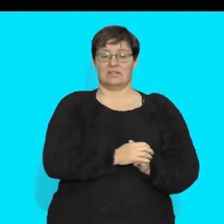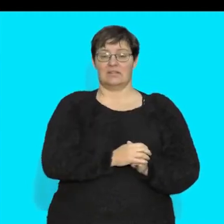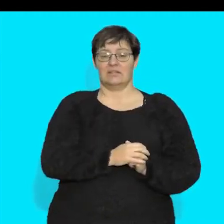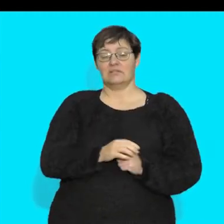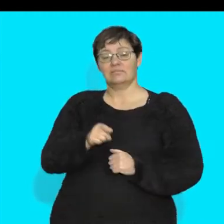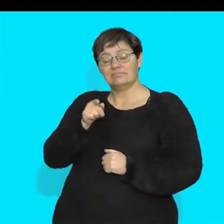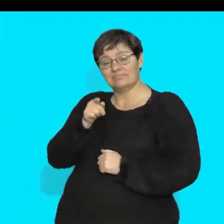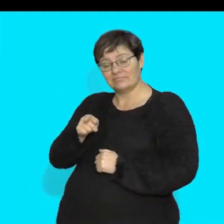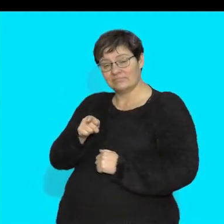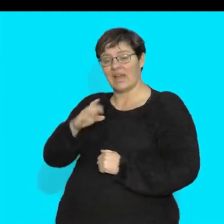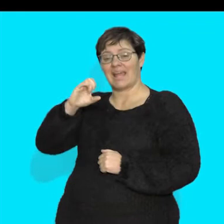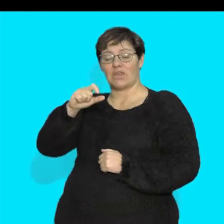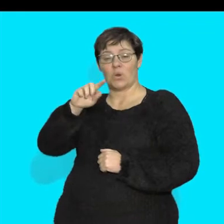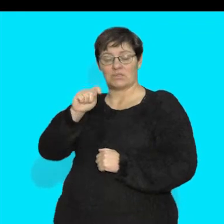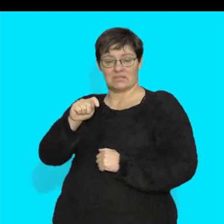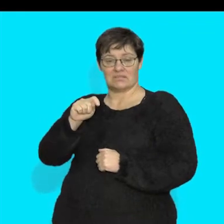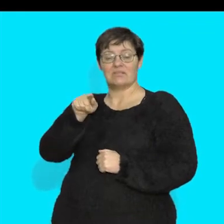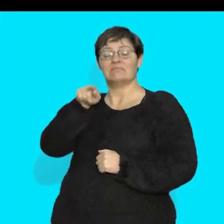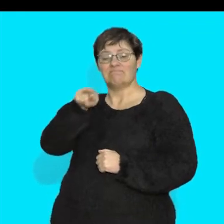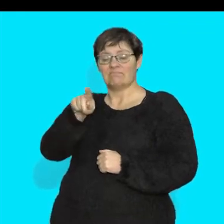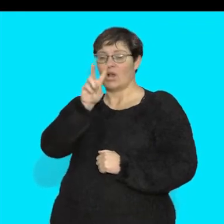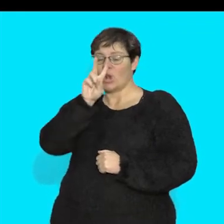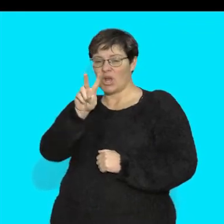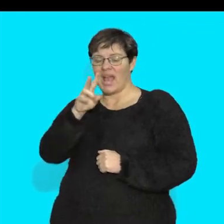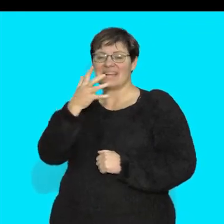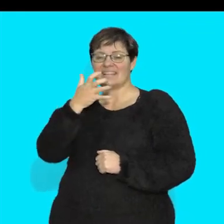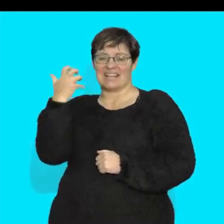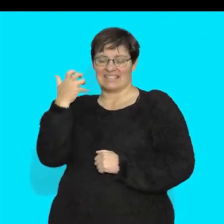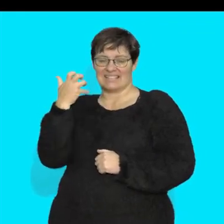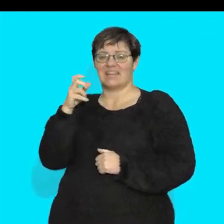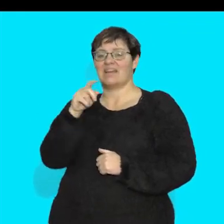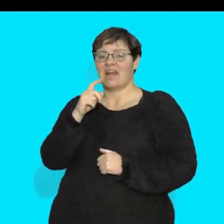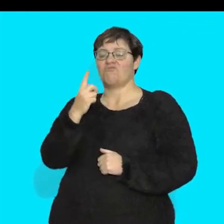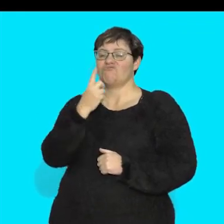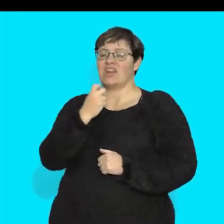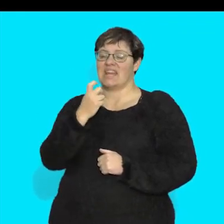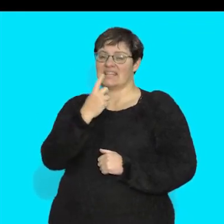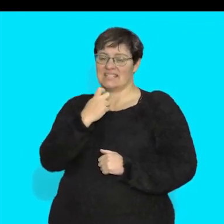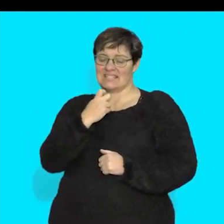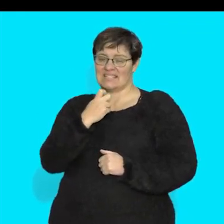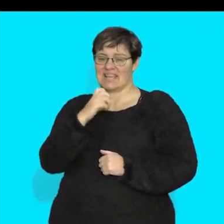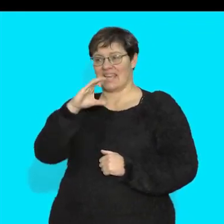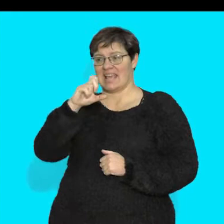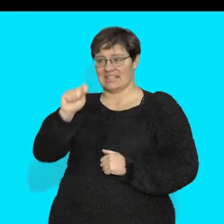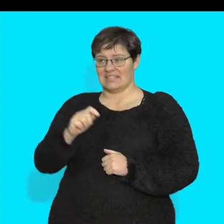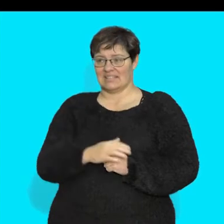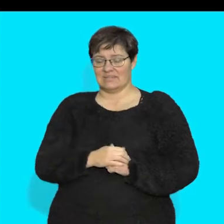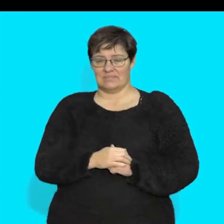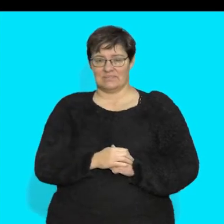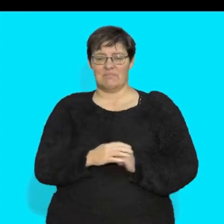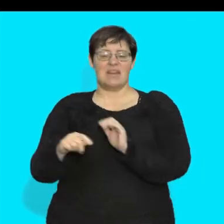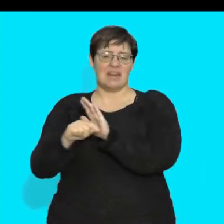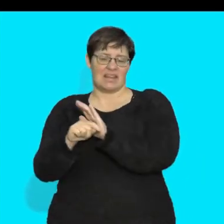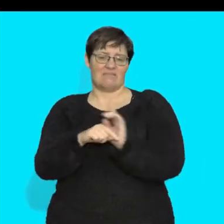And when we look for the cathode, we're looking for the cat, and we're saying it's the red cat.